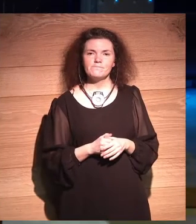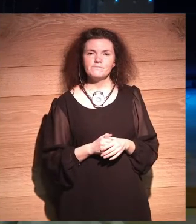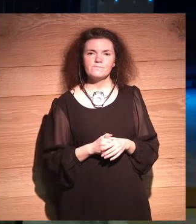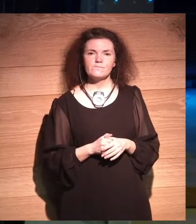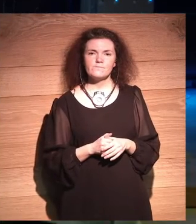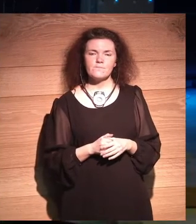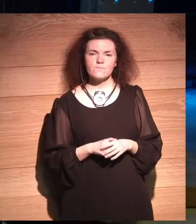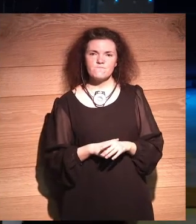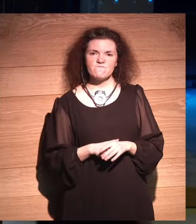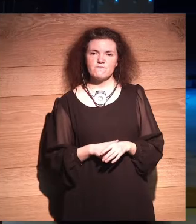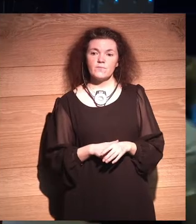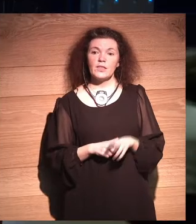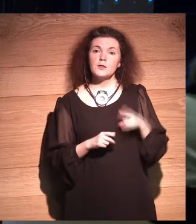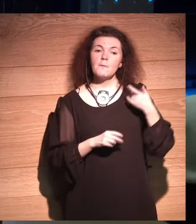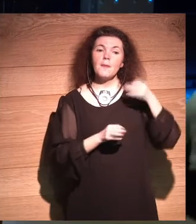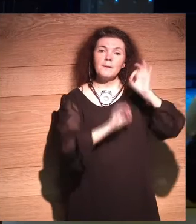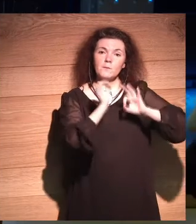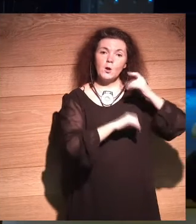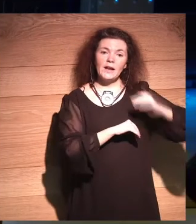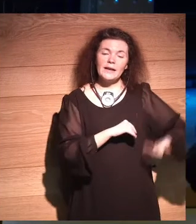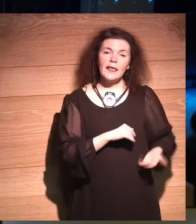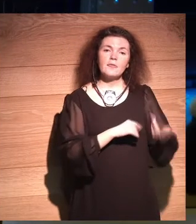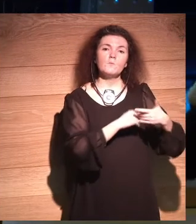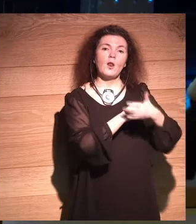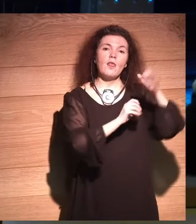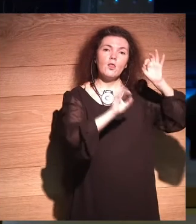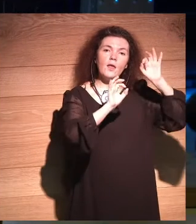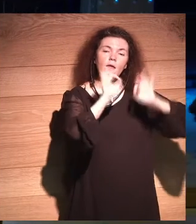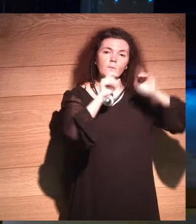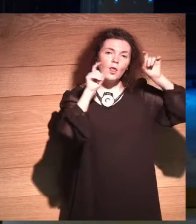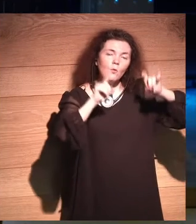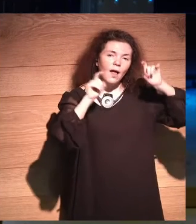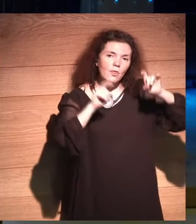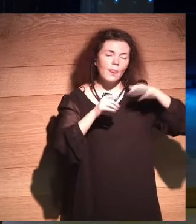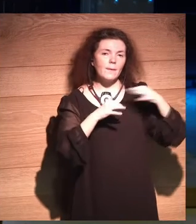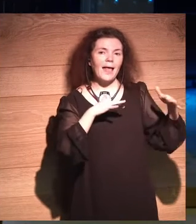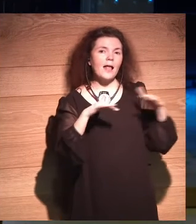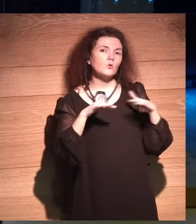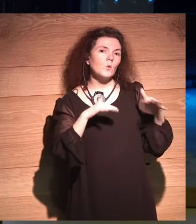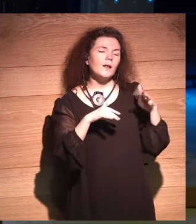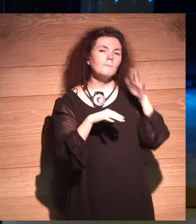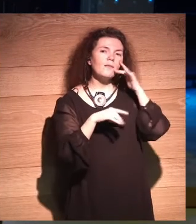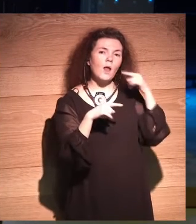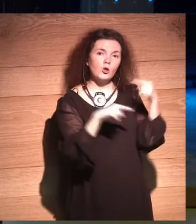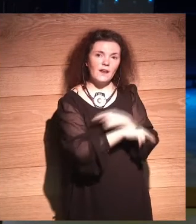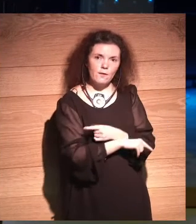But it is very, very interesting because if there is a bias on participation due to wealth,